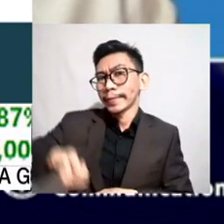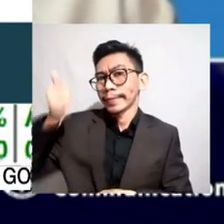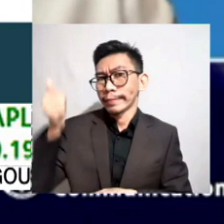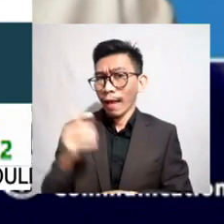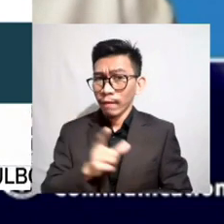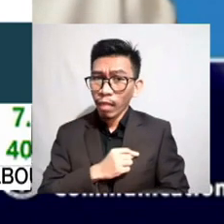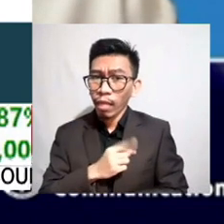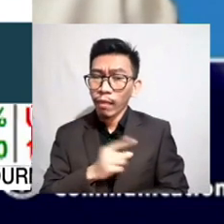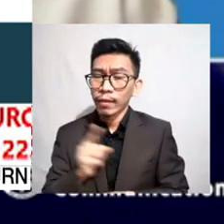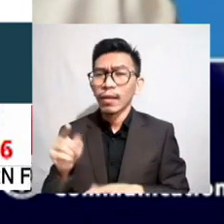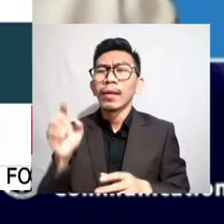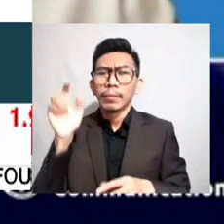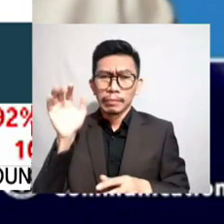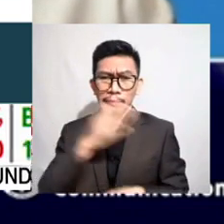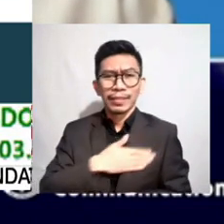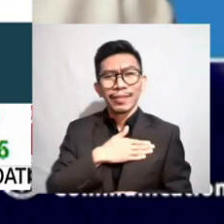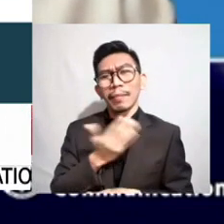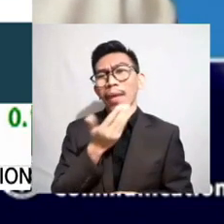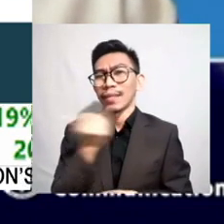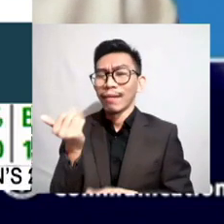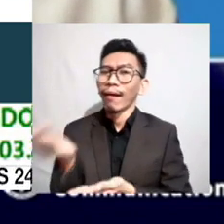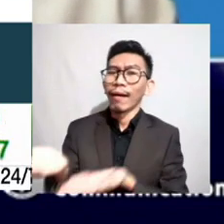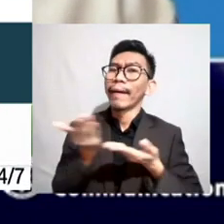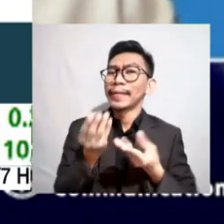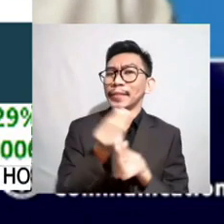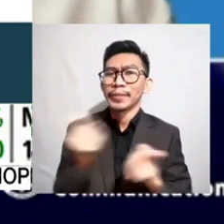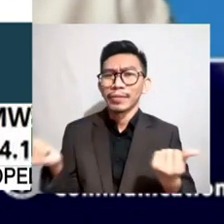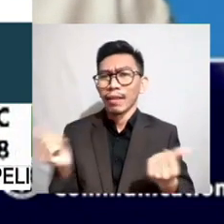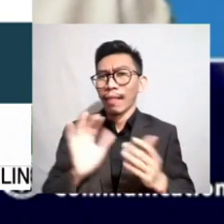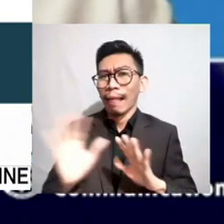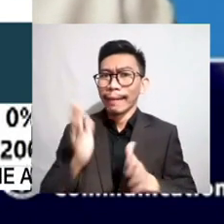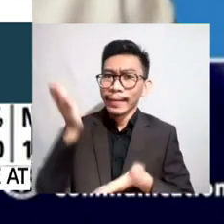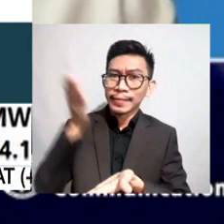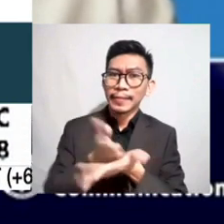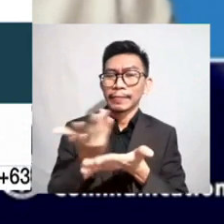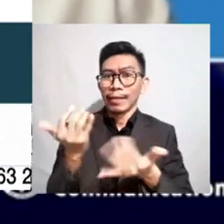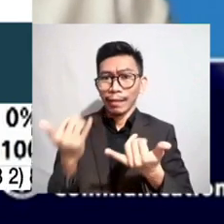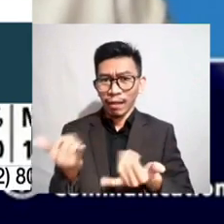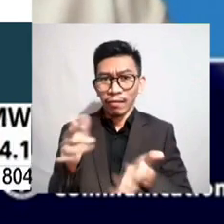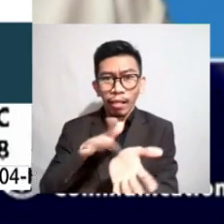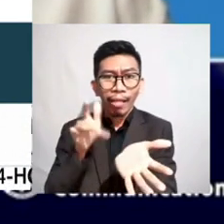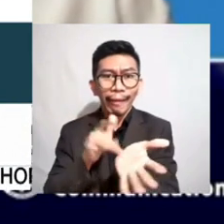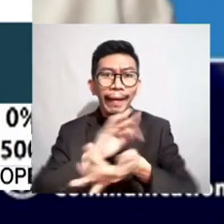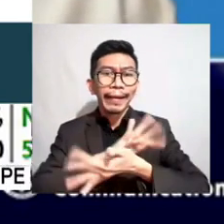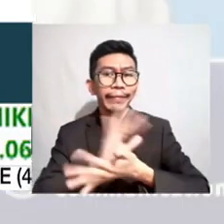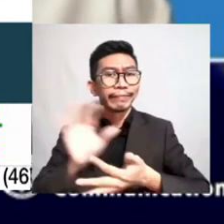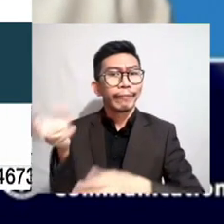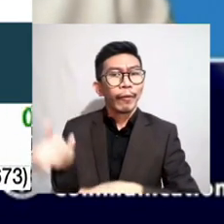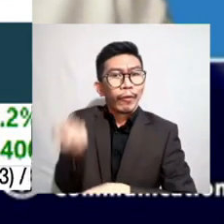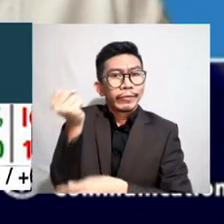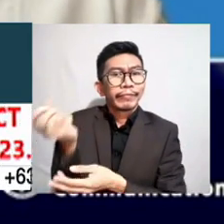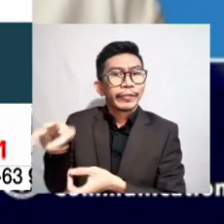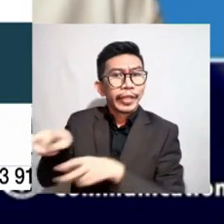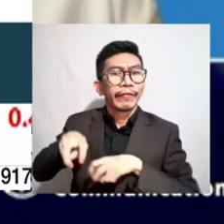sila magbigay ng solusyon dito sa problema nito kesa pinagsasamantalahan po ang pandemya para sa kanilang mga selfish political game. That's